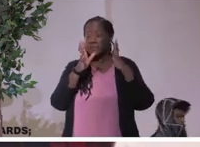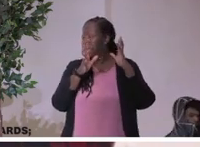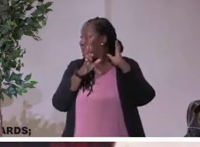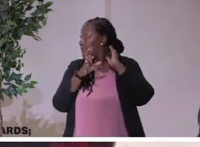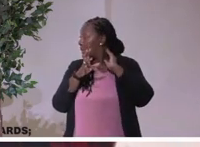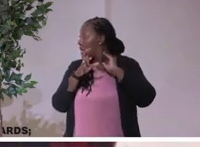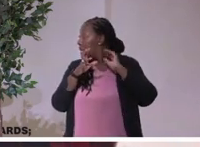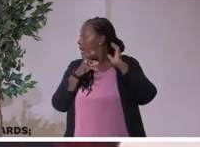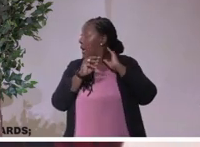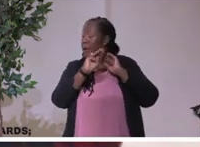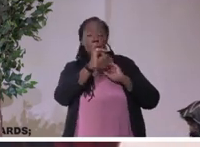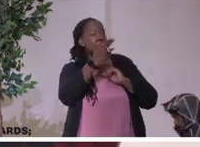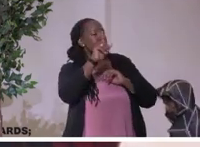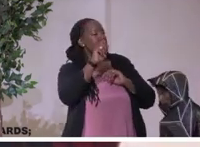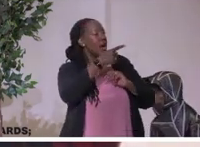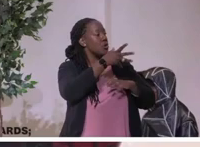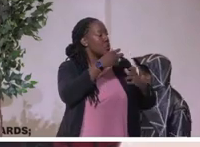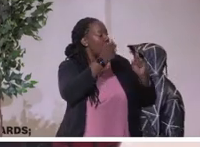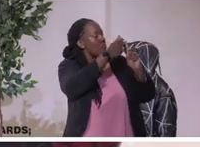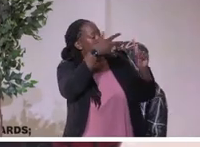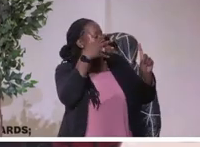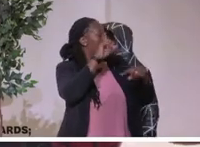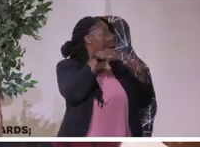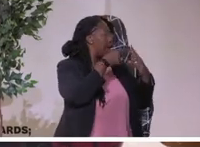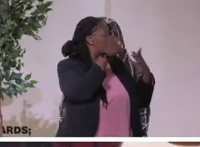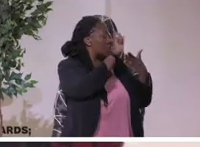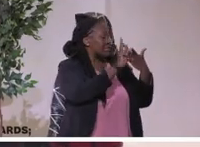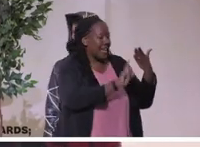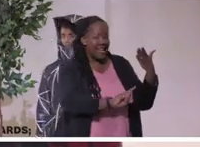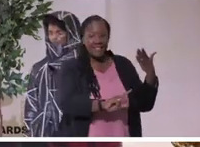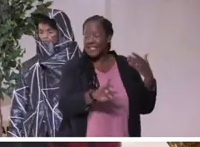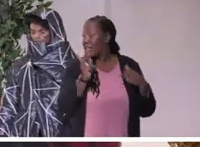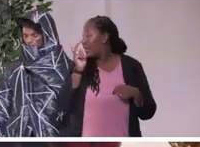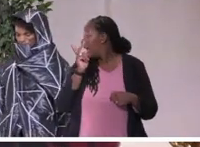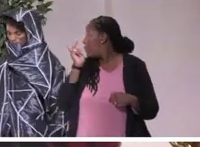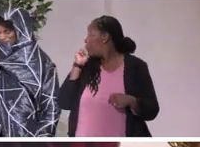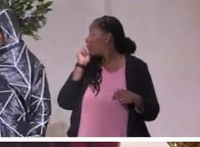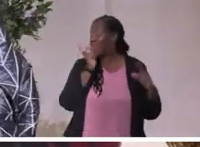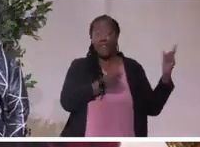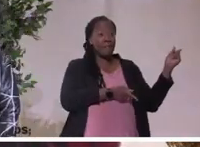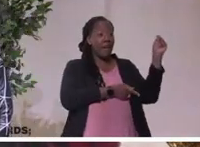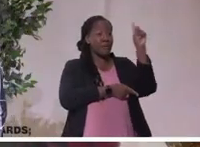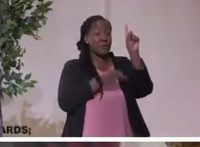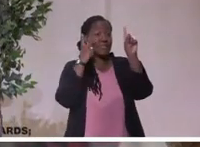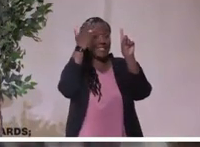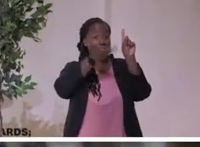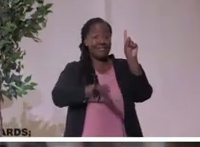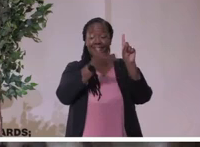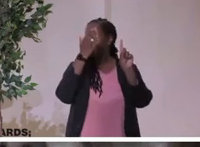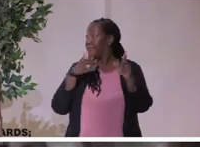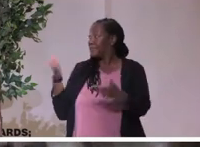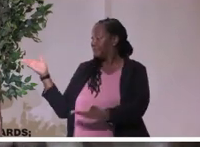Michelle, we wanted you to tell us a little about this design, so let's have an opportunity to see this fabulous design. Oh, yeah, this Avante